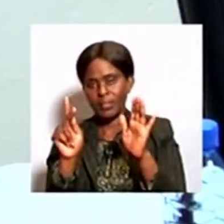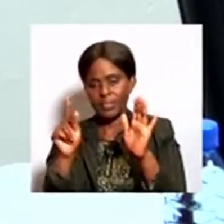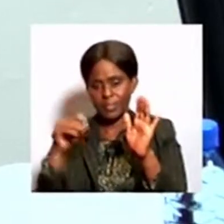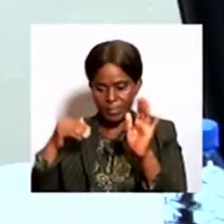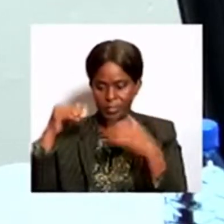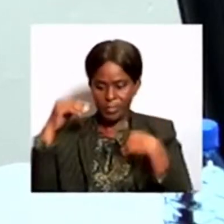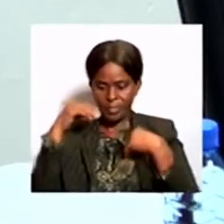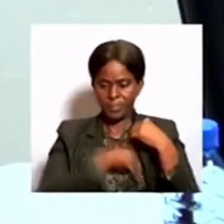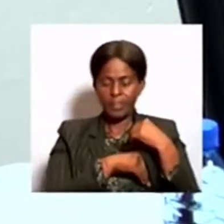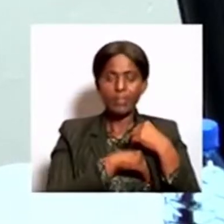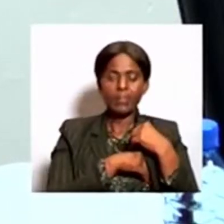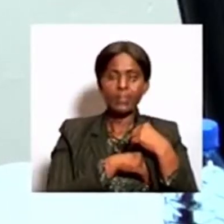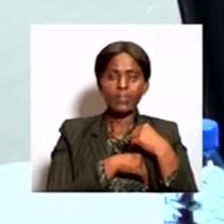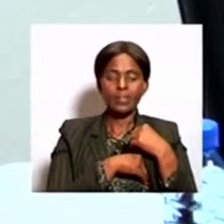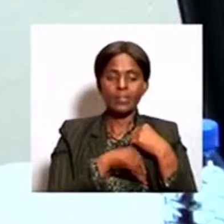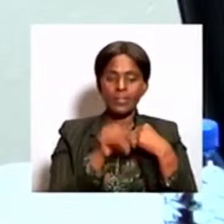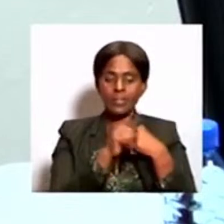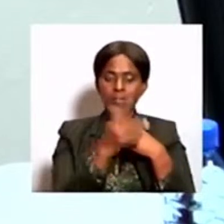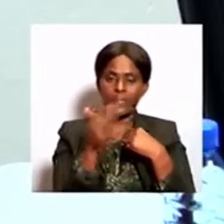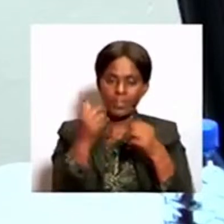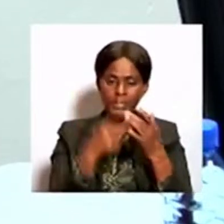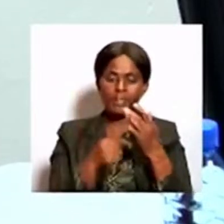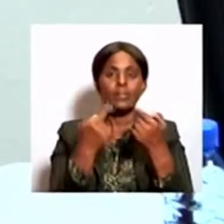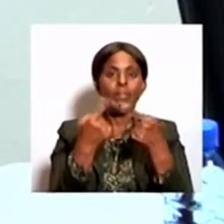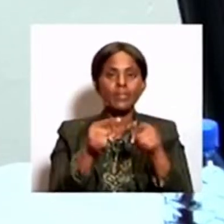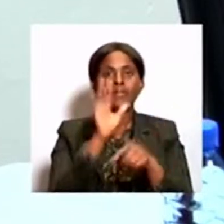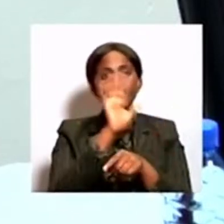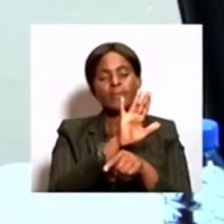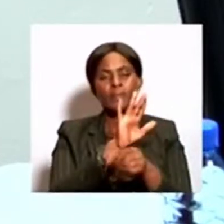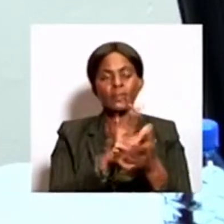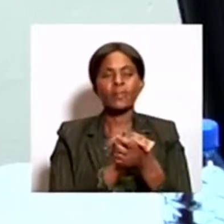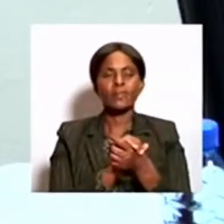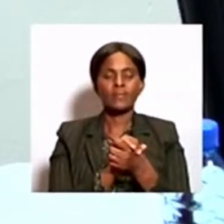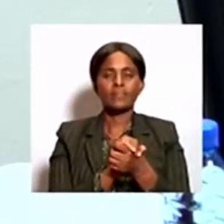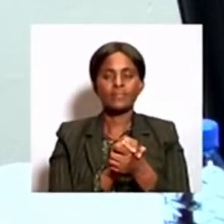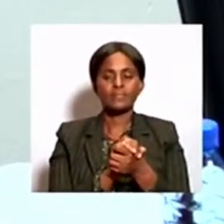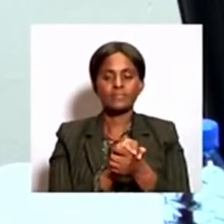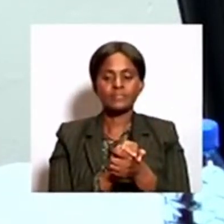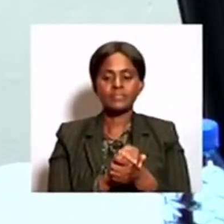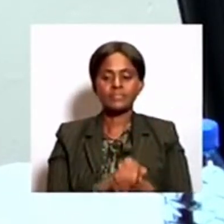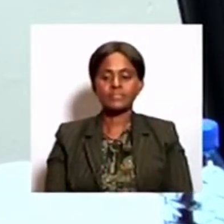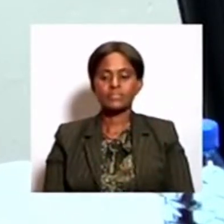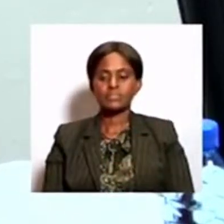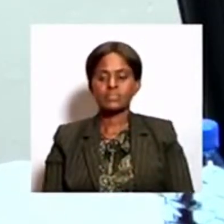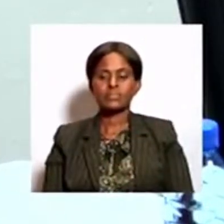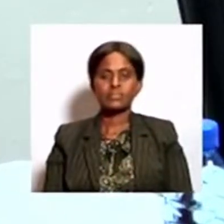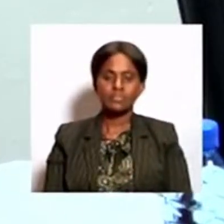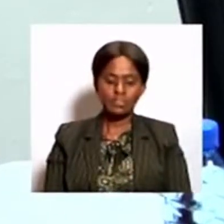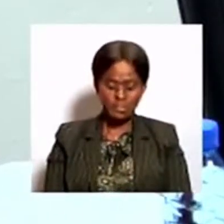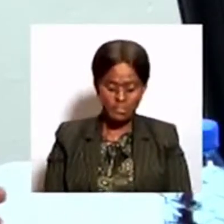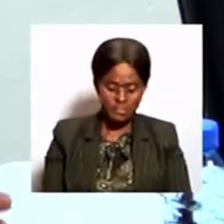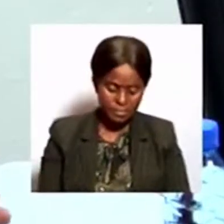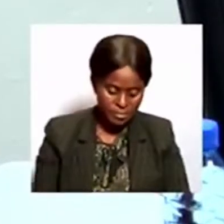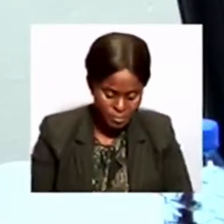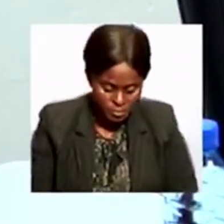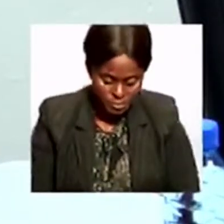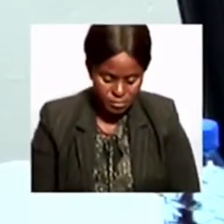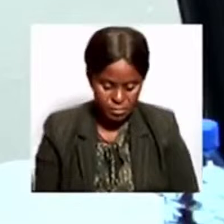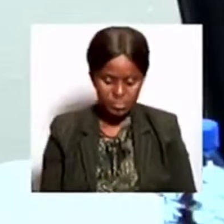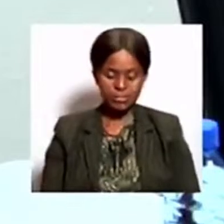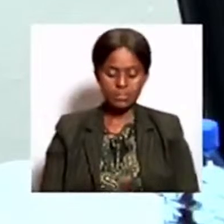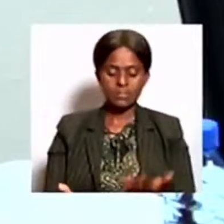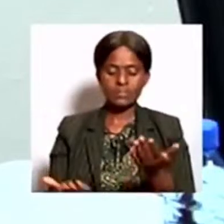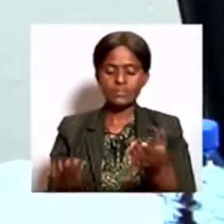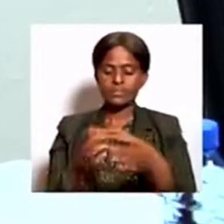in your pocket. These are the things that are happening here. Receipts not supported with the